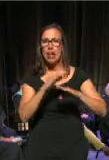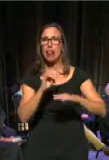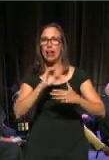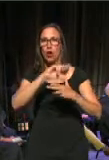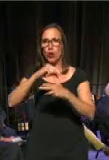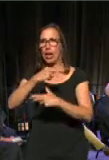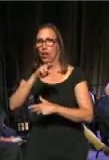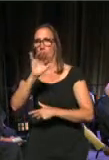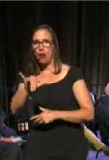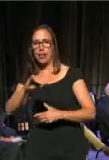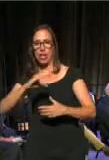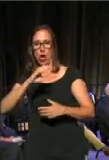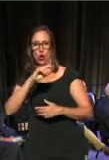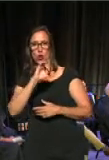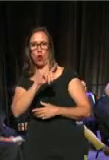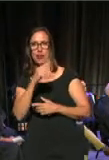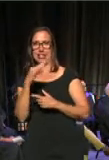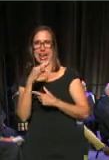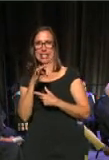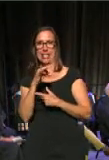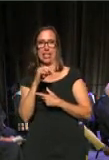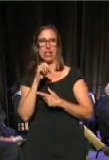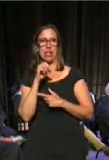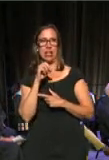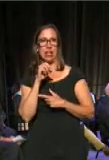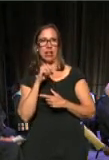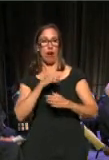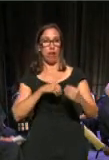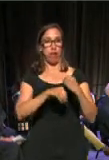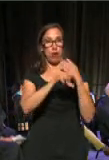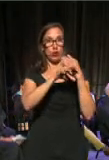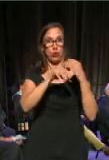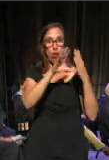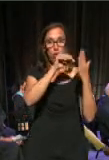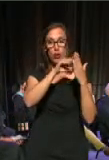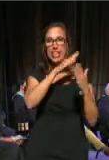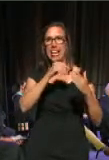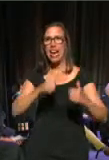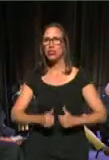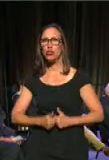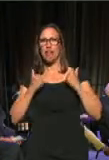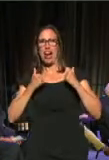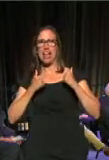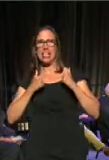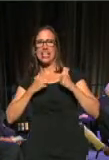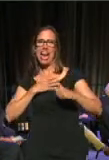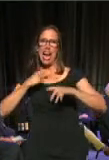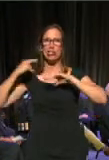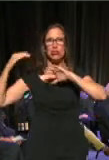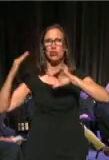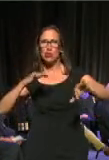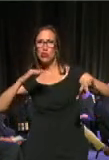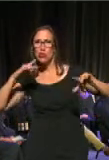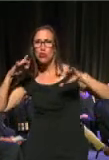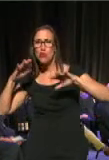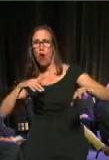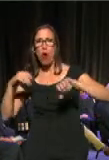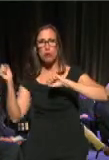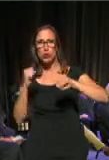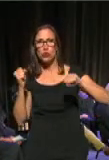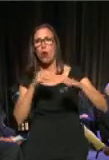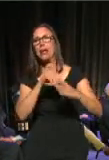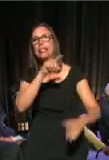Harvey, COVID-19, virtual learning, and surviving a snowpocalypse in